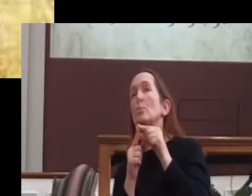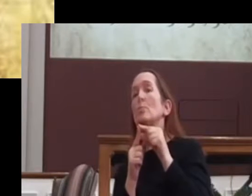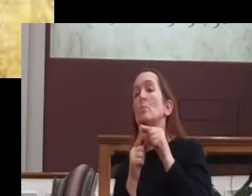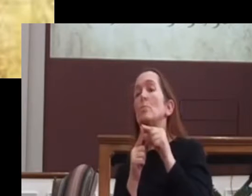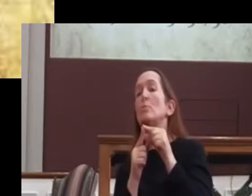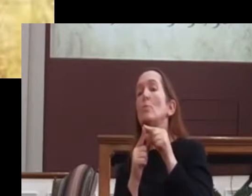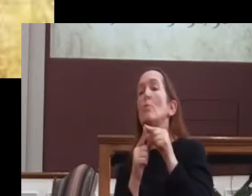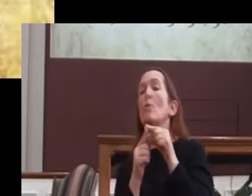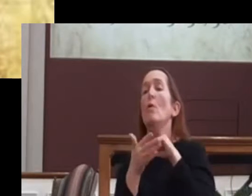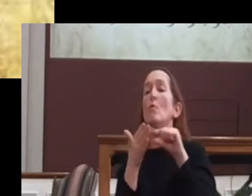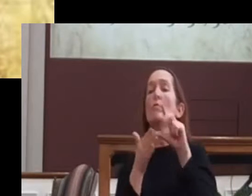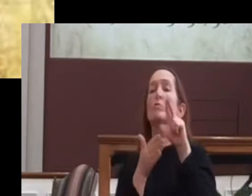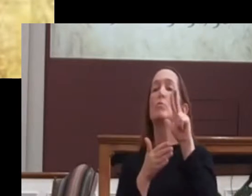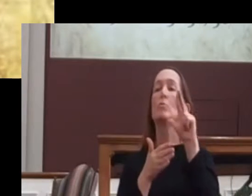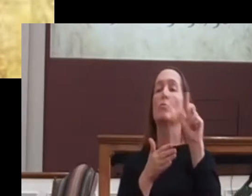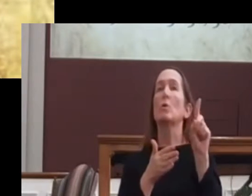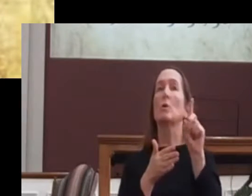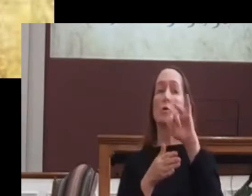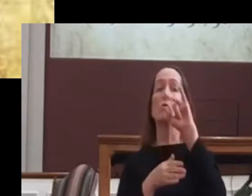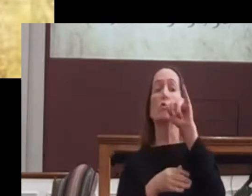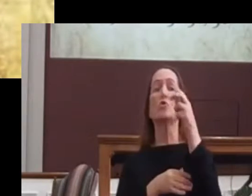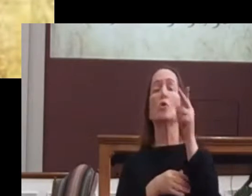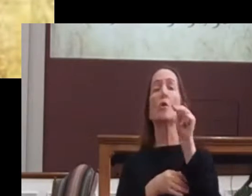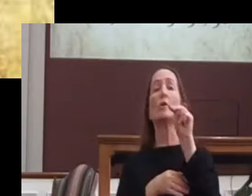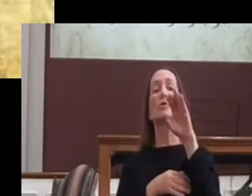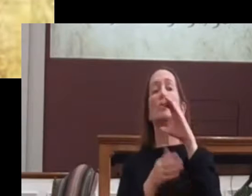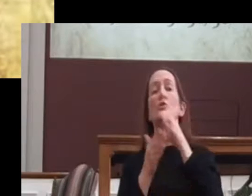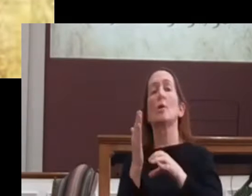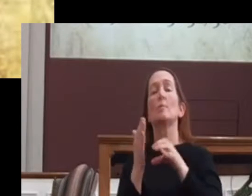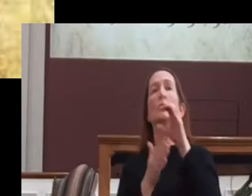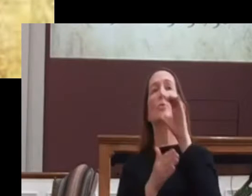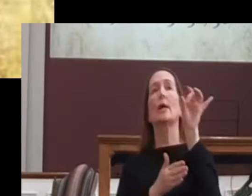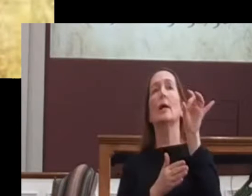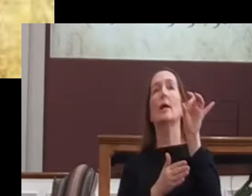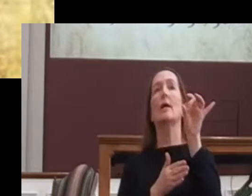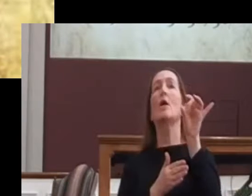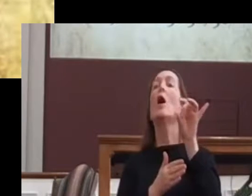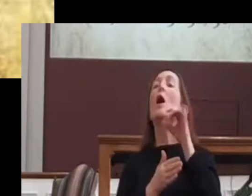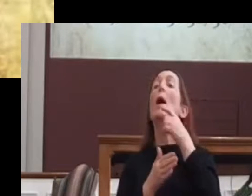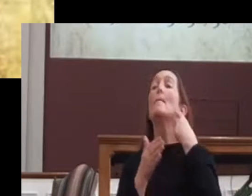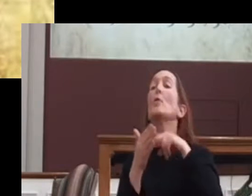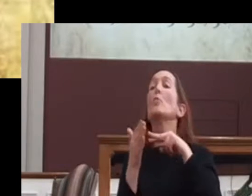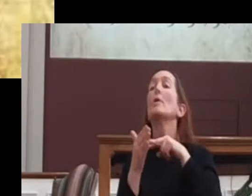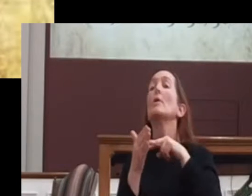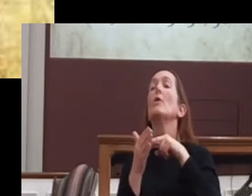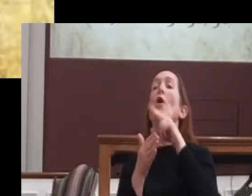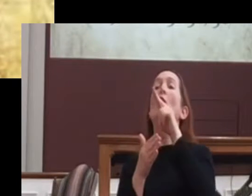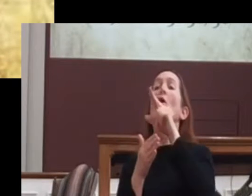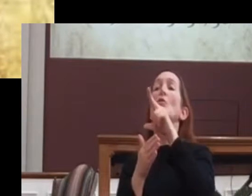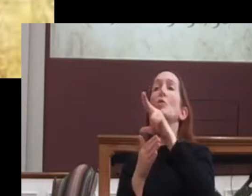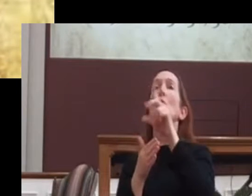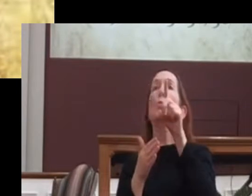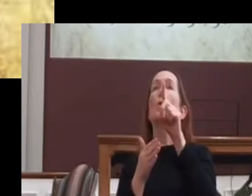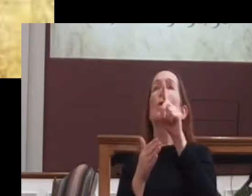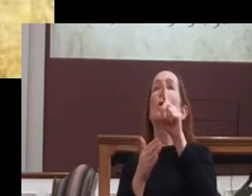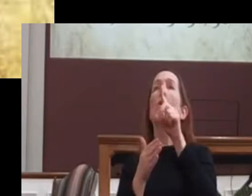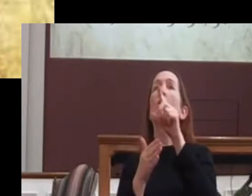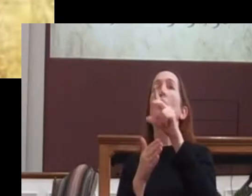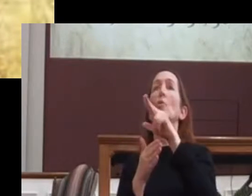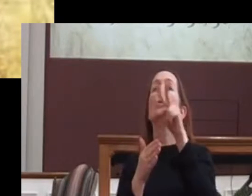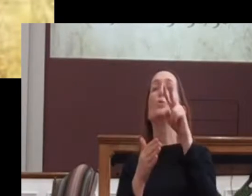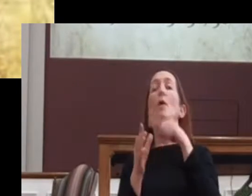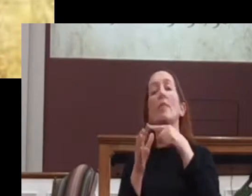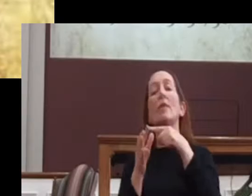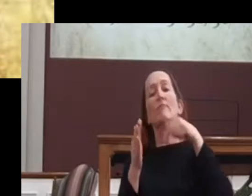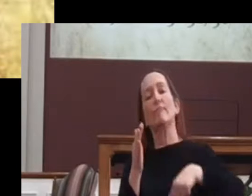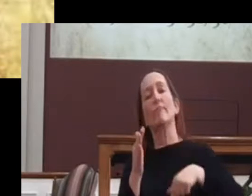And I want you to listen to these words. Beginning in verse 31 of John chapter 8, I'm going to read